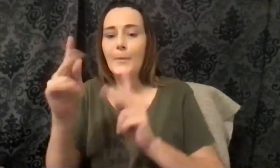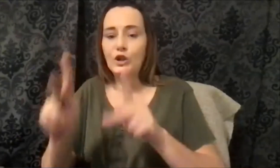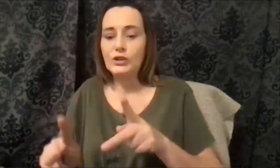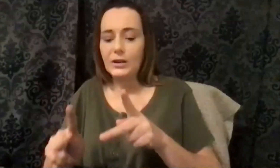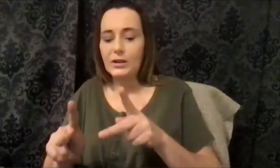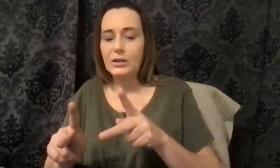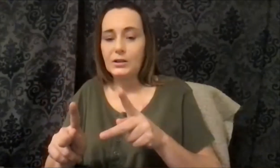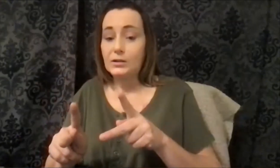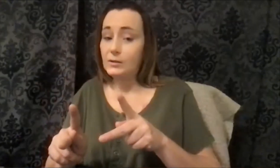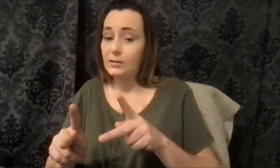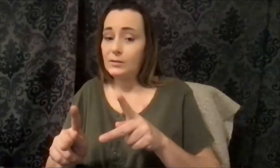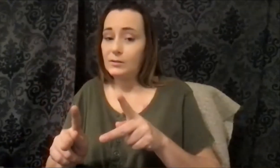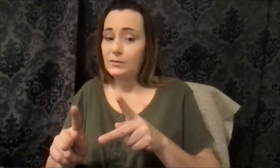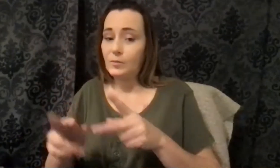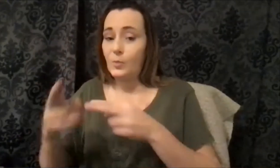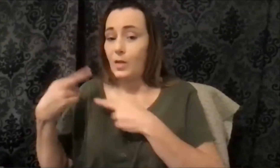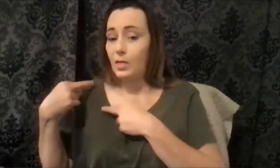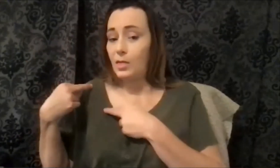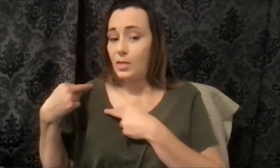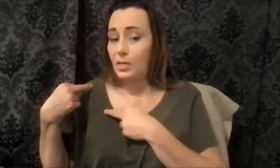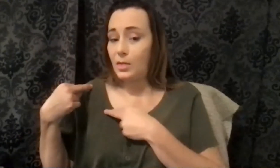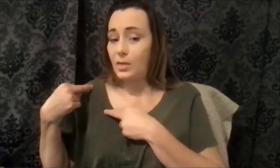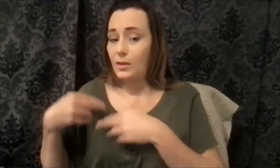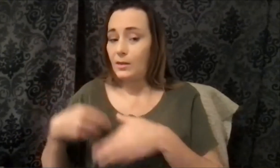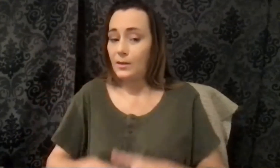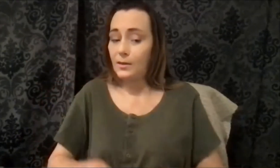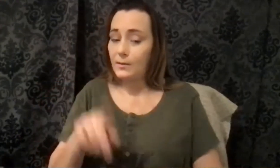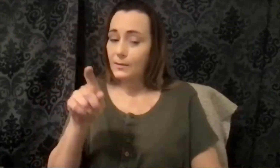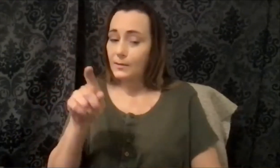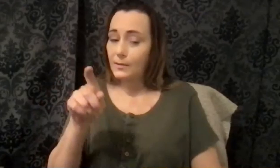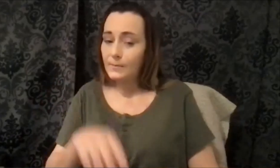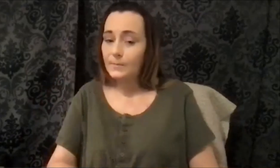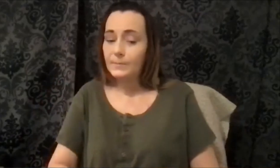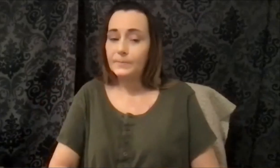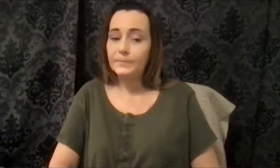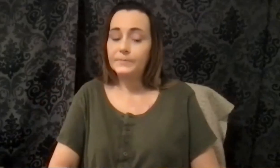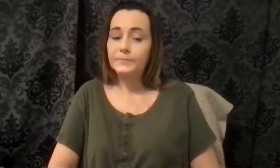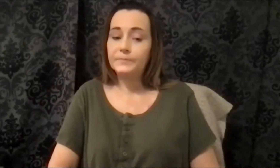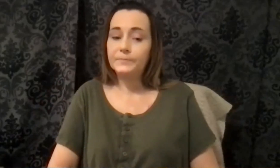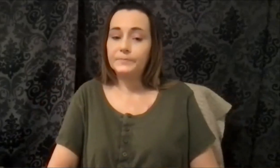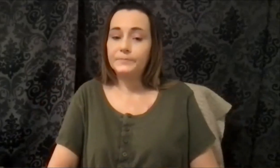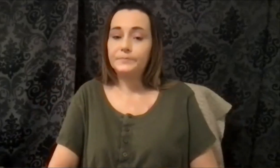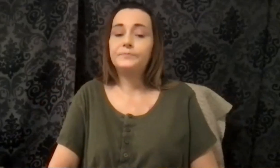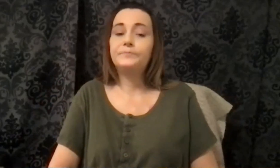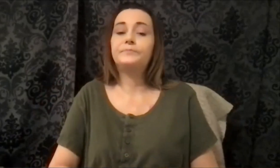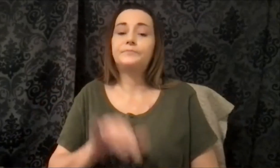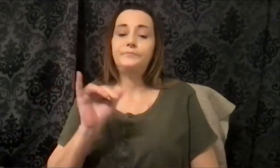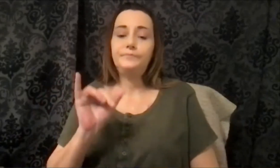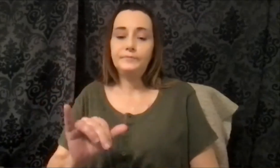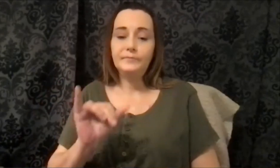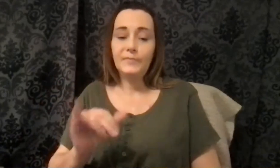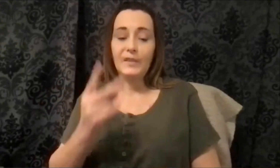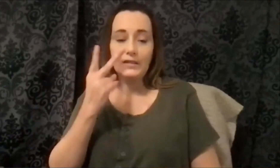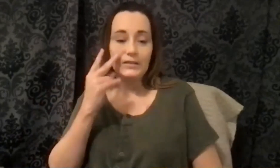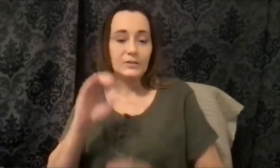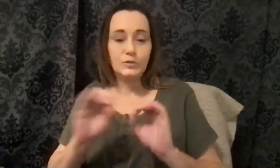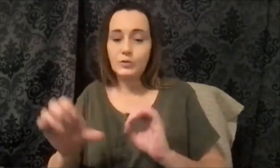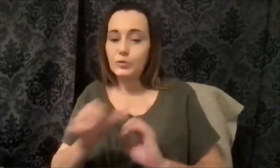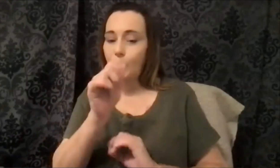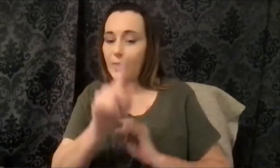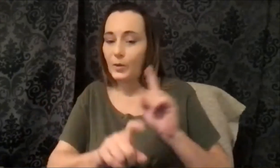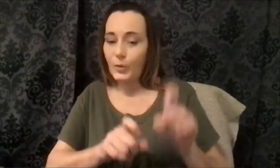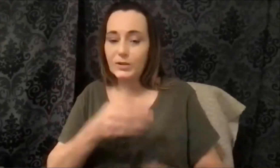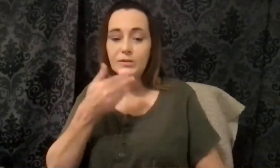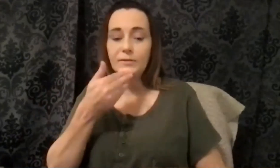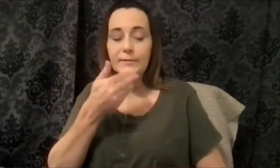first conference. Thank you. All right, thank you very much. All right, seeing no other questions, we can